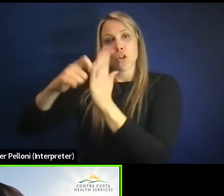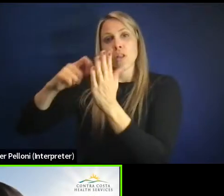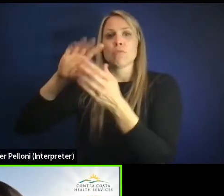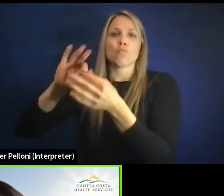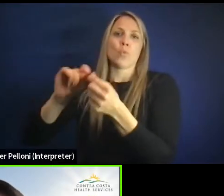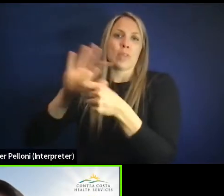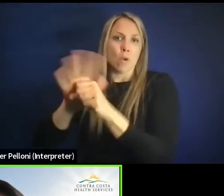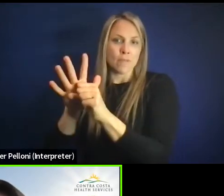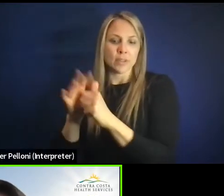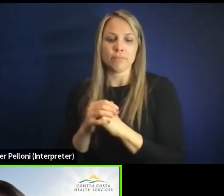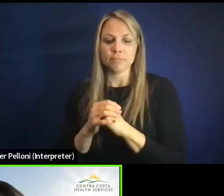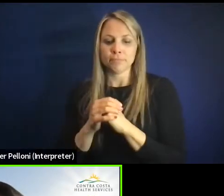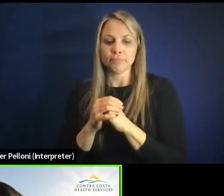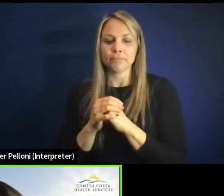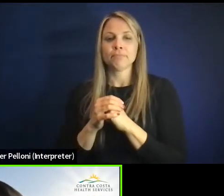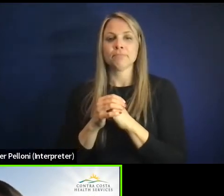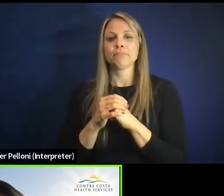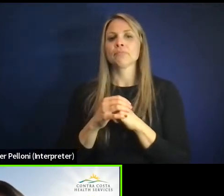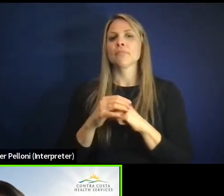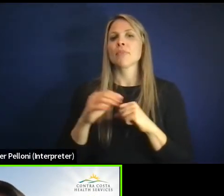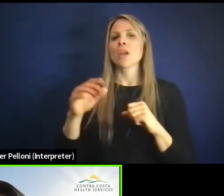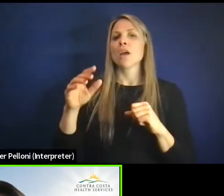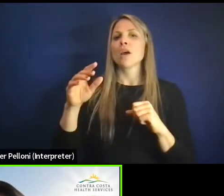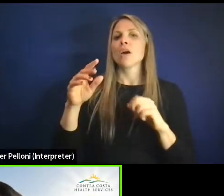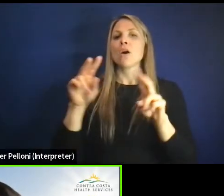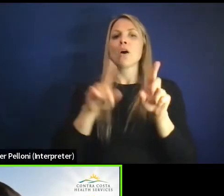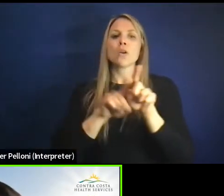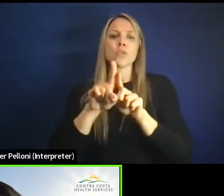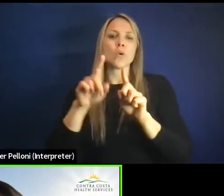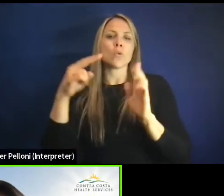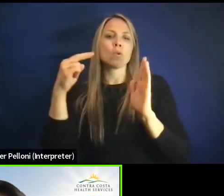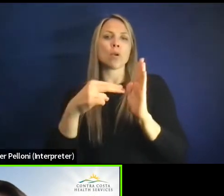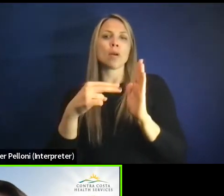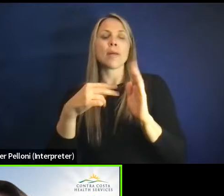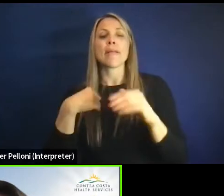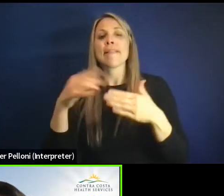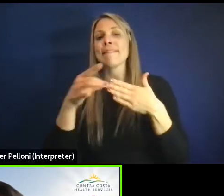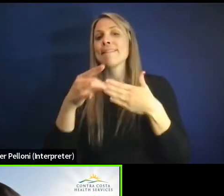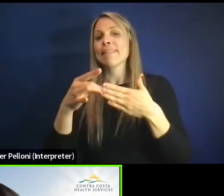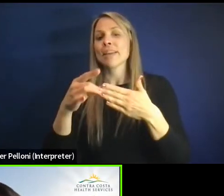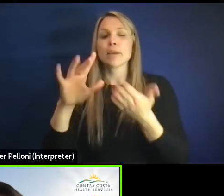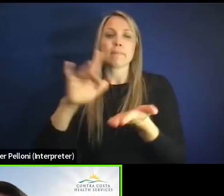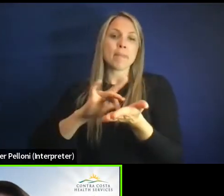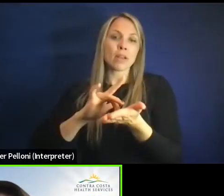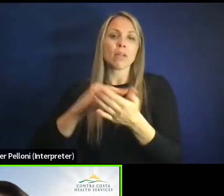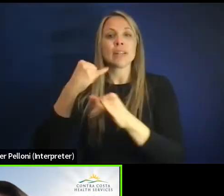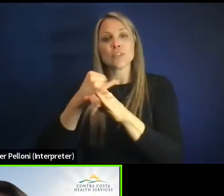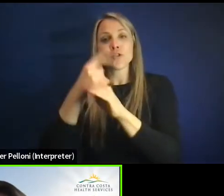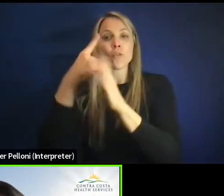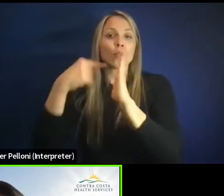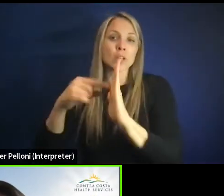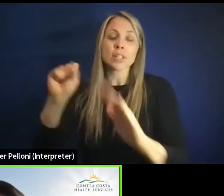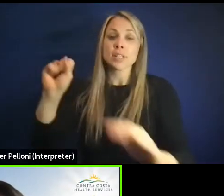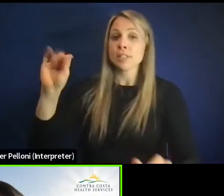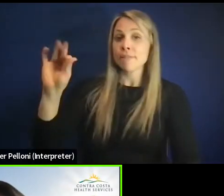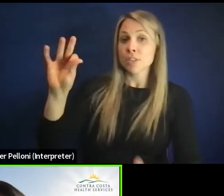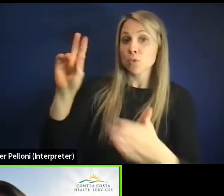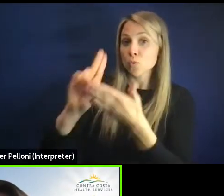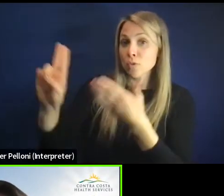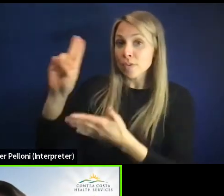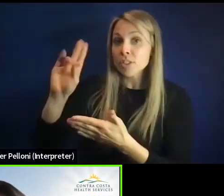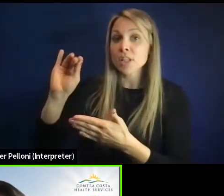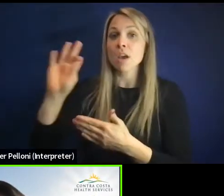COVID. You can also go to leading medical institutions like San Francisco, University